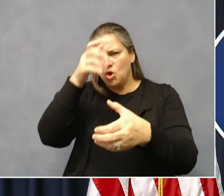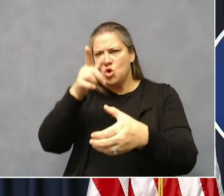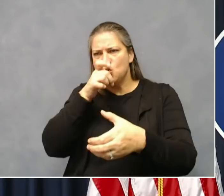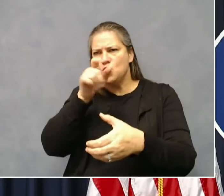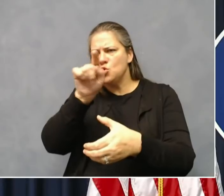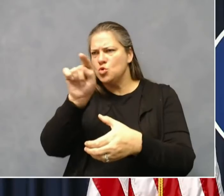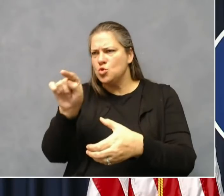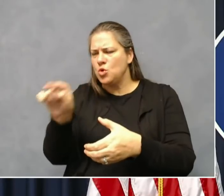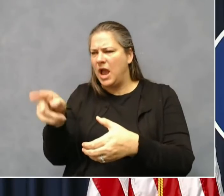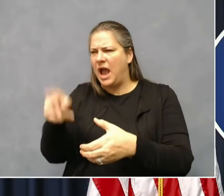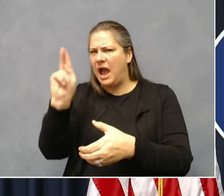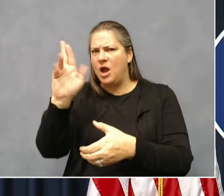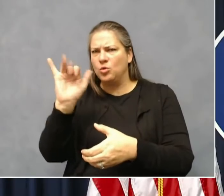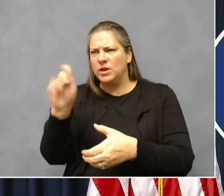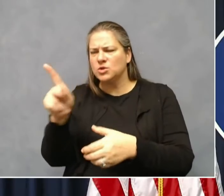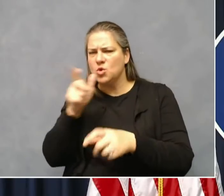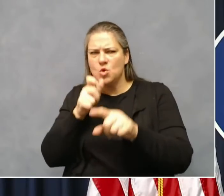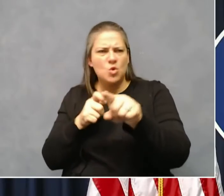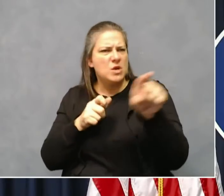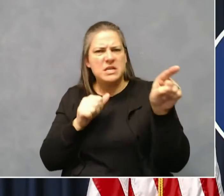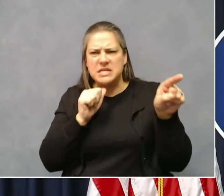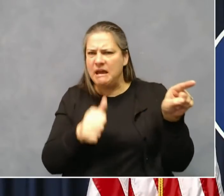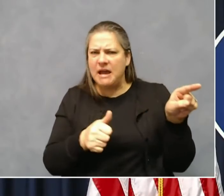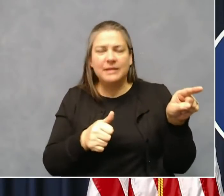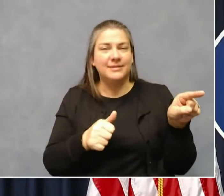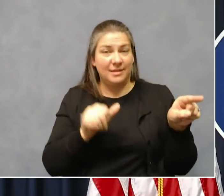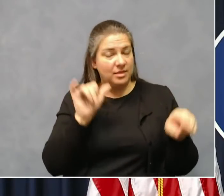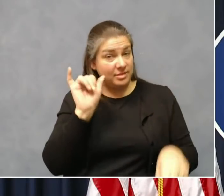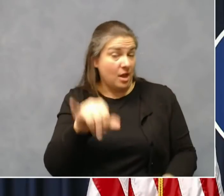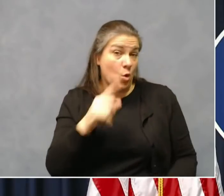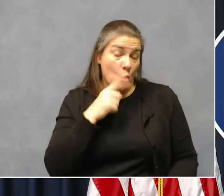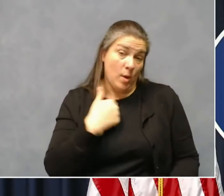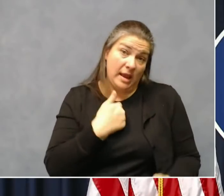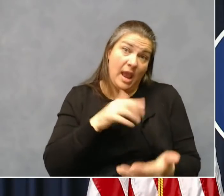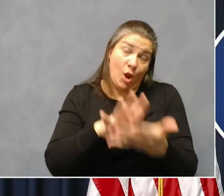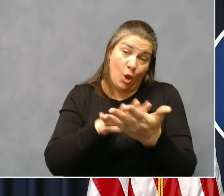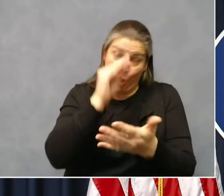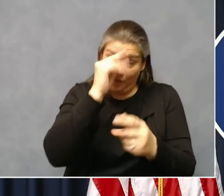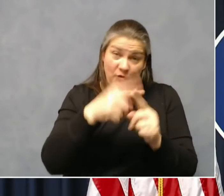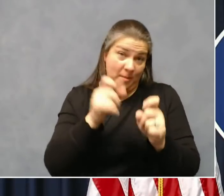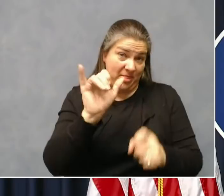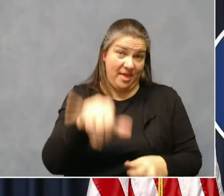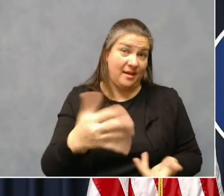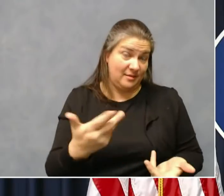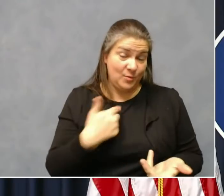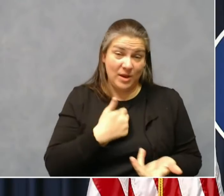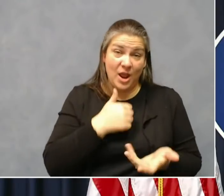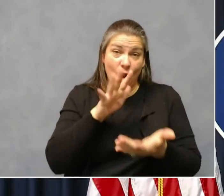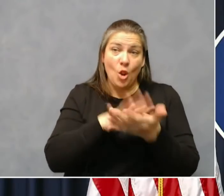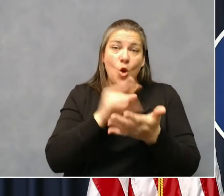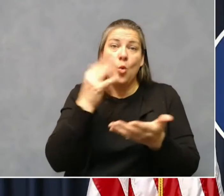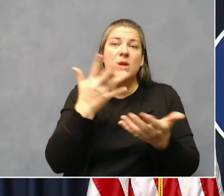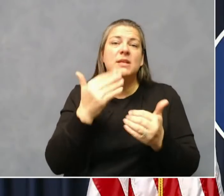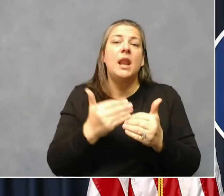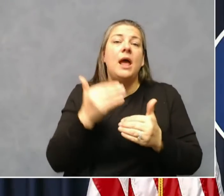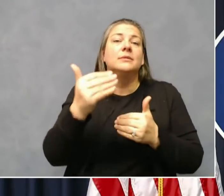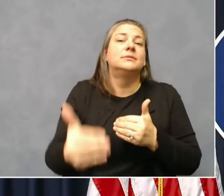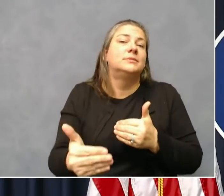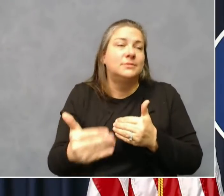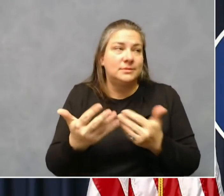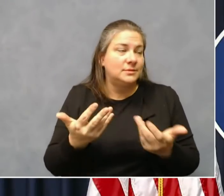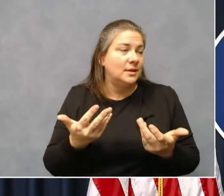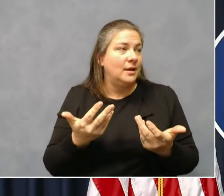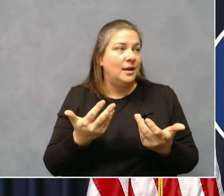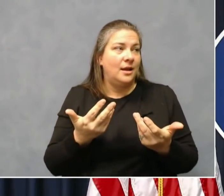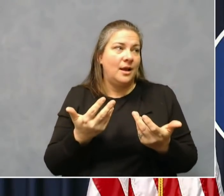and be exposed. And I actually think we can learn a lot coming out from it about the next steps we take and how we provide